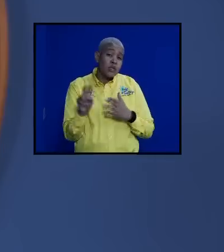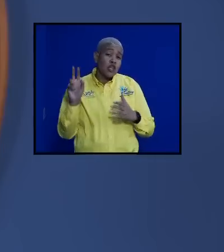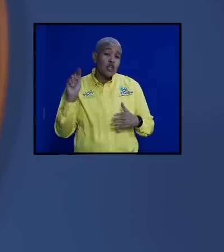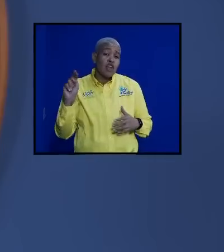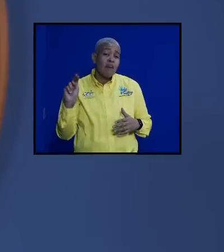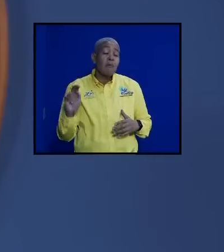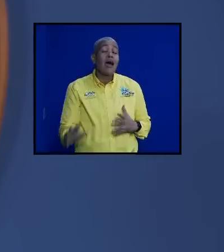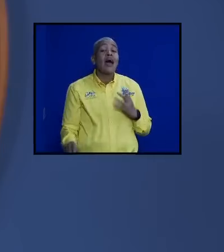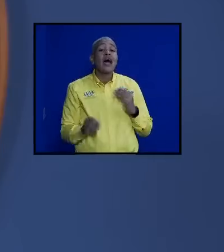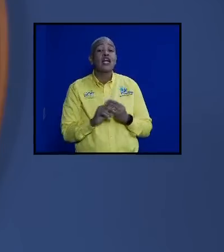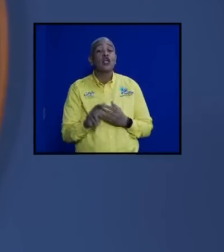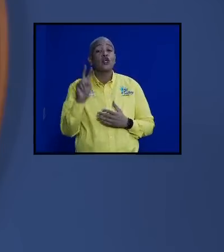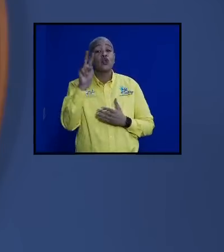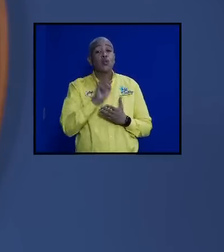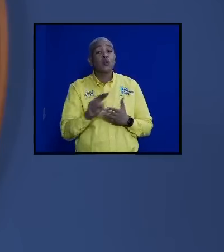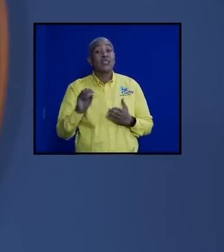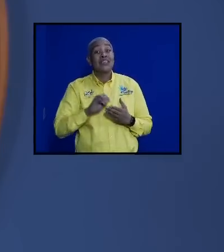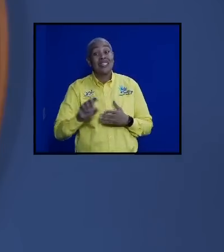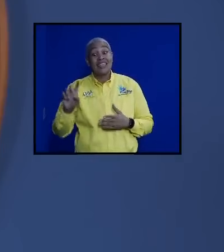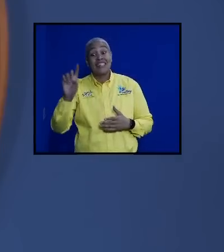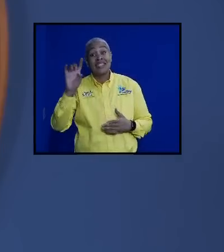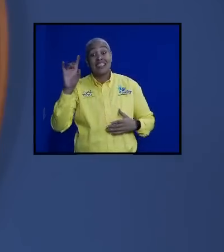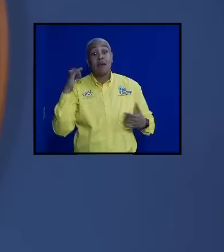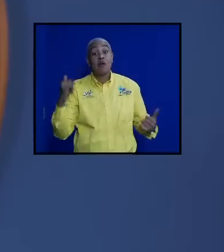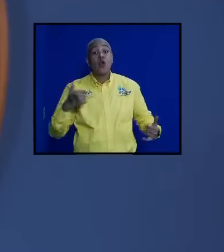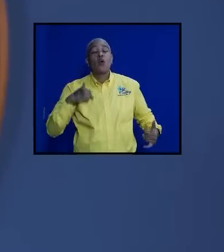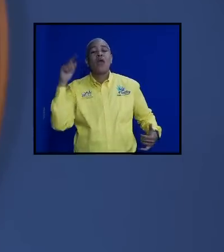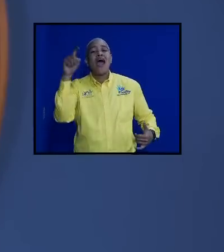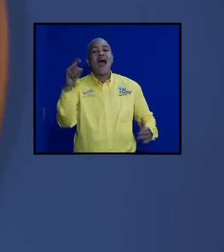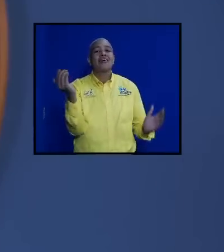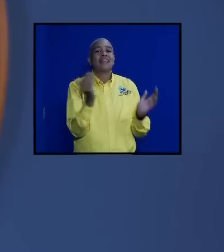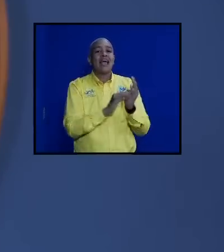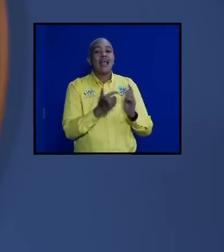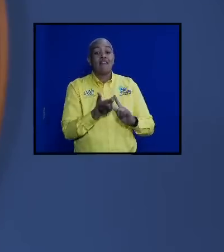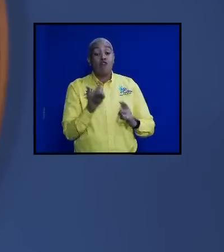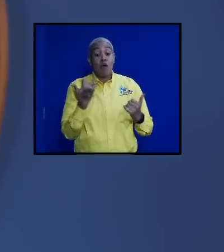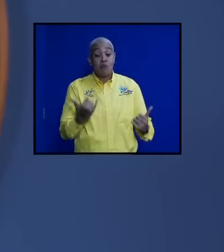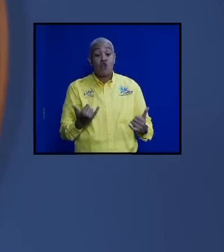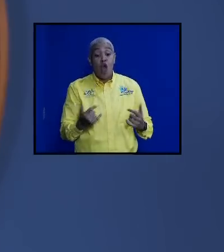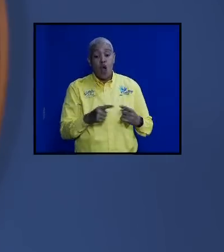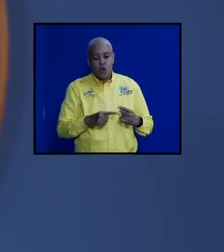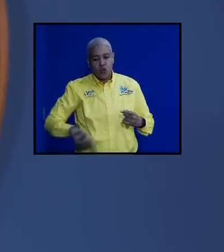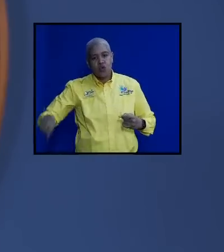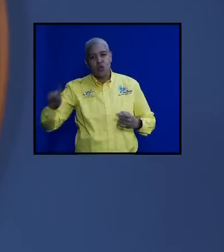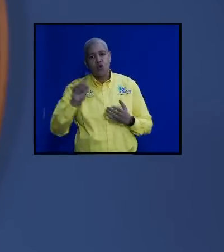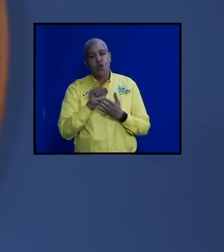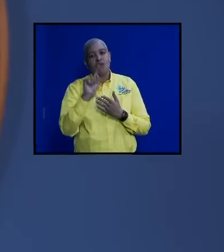2 weeks in December, and now we've asked for it from now going into the first part